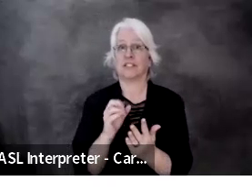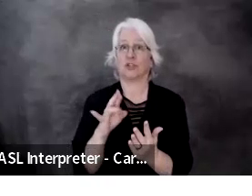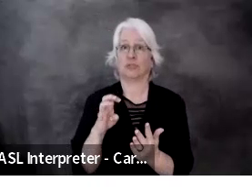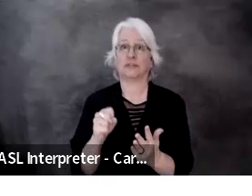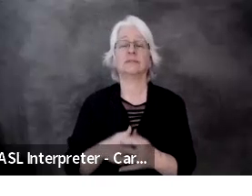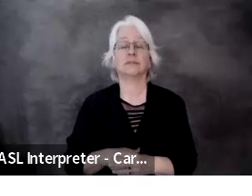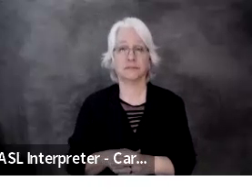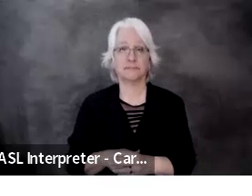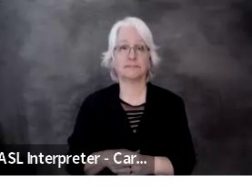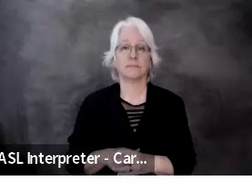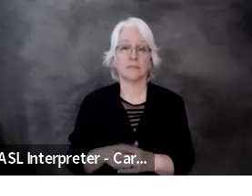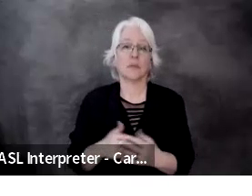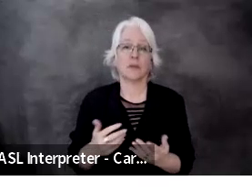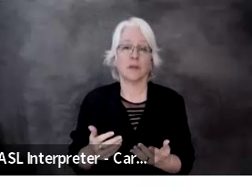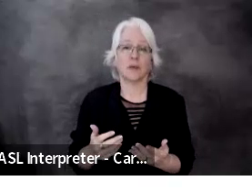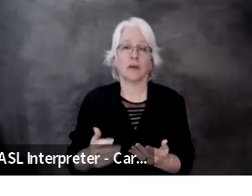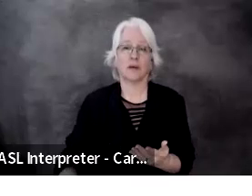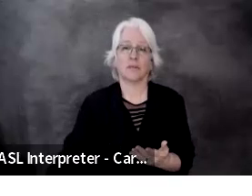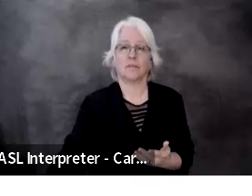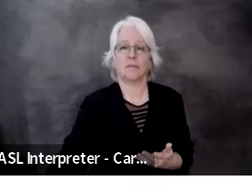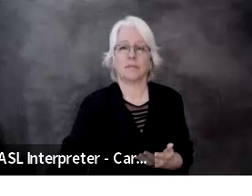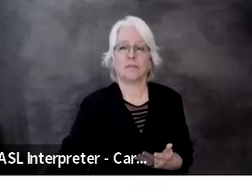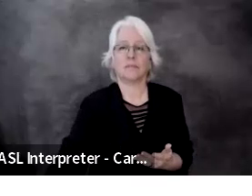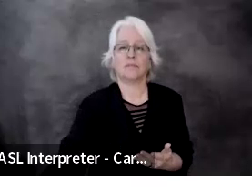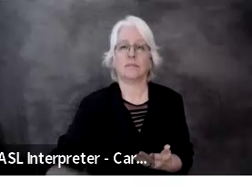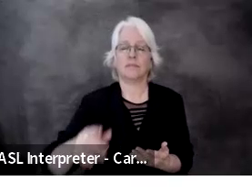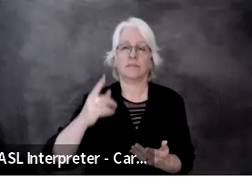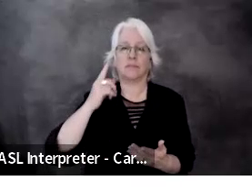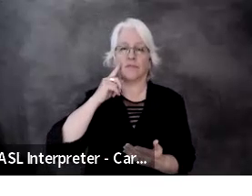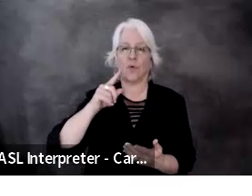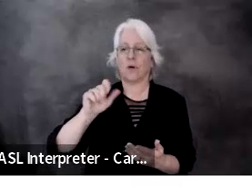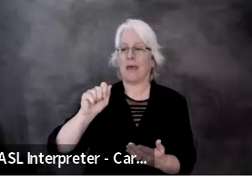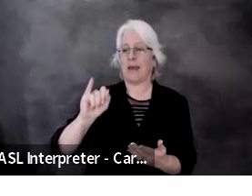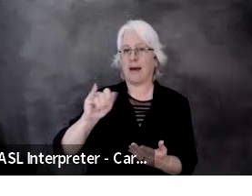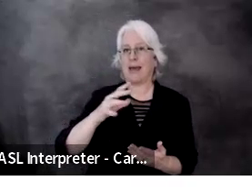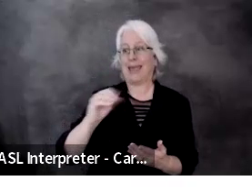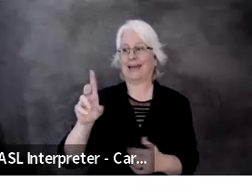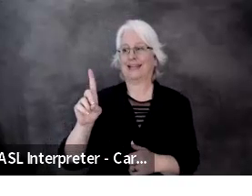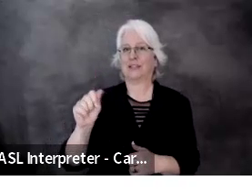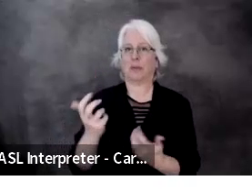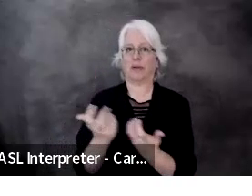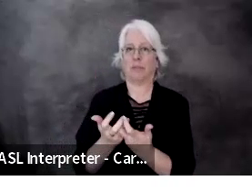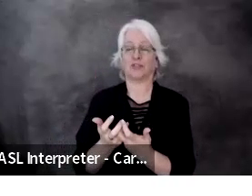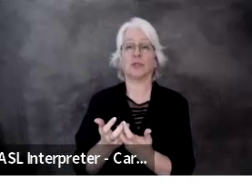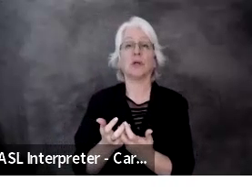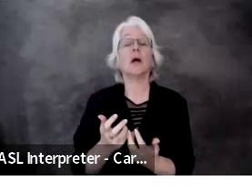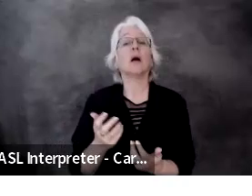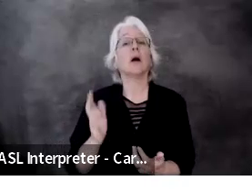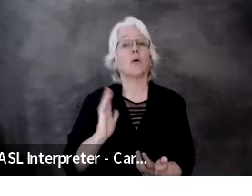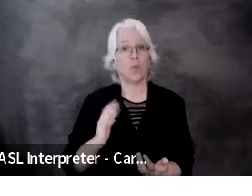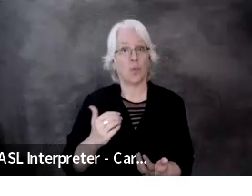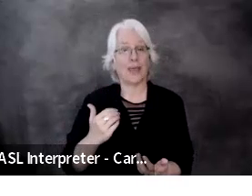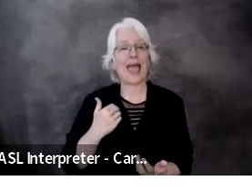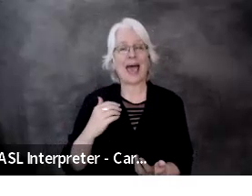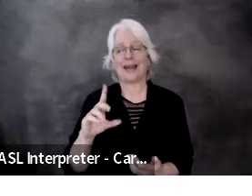group of sessions on AI and disability. We had a disability community session